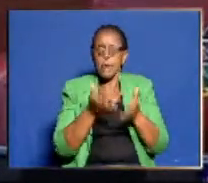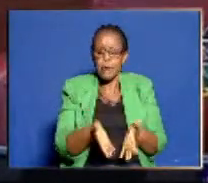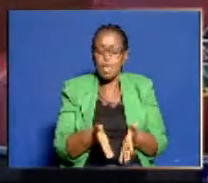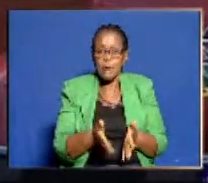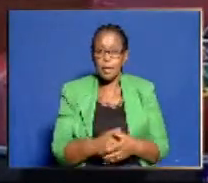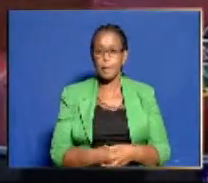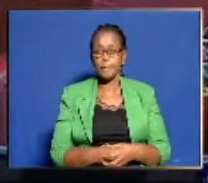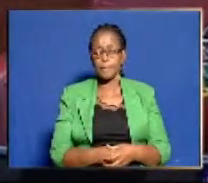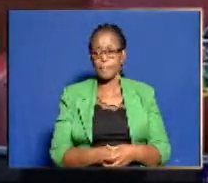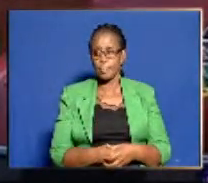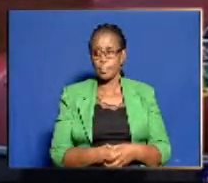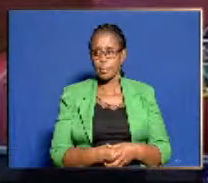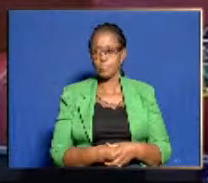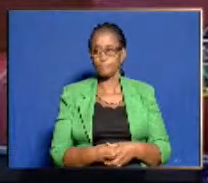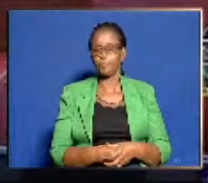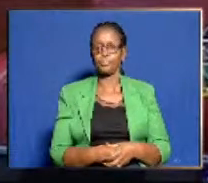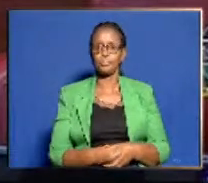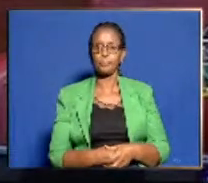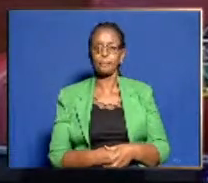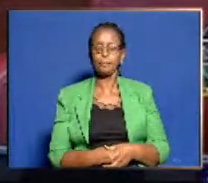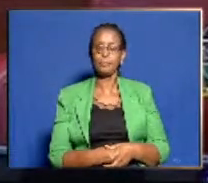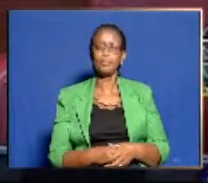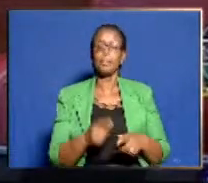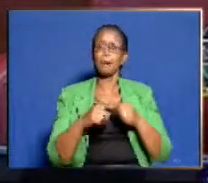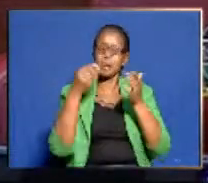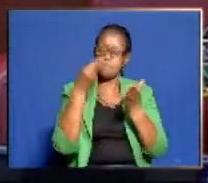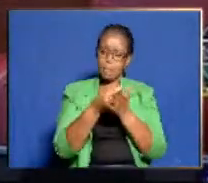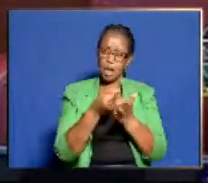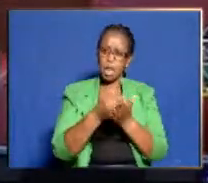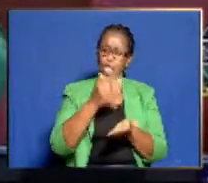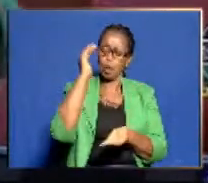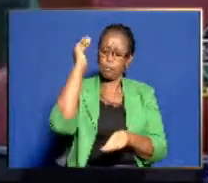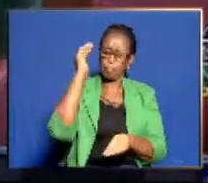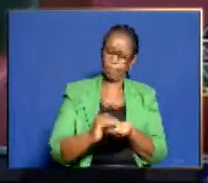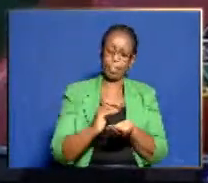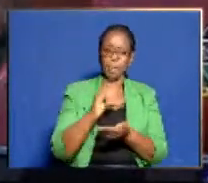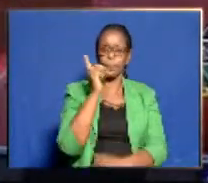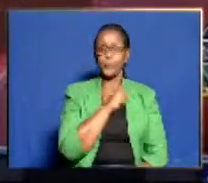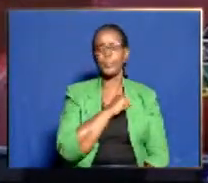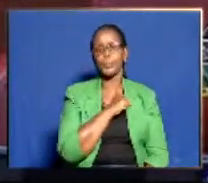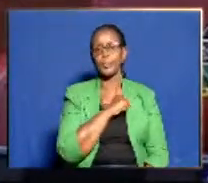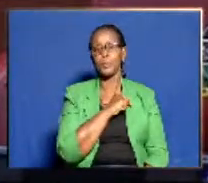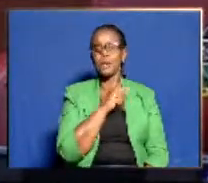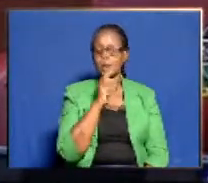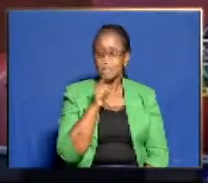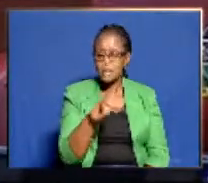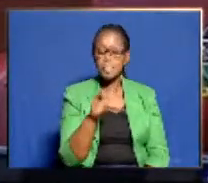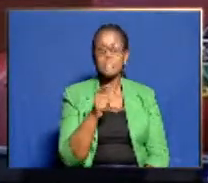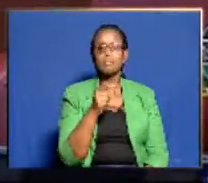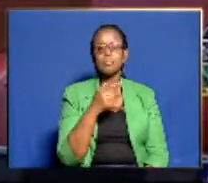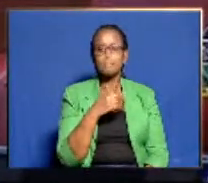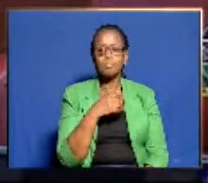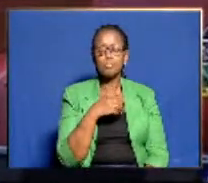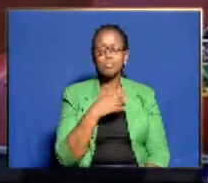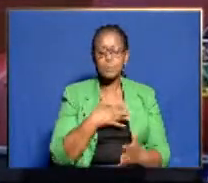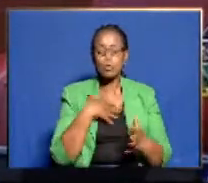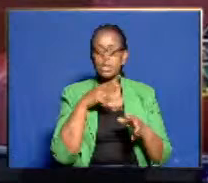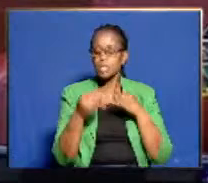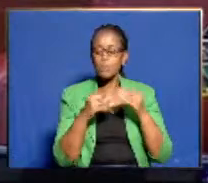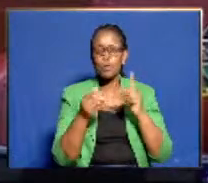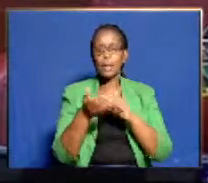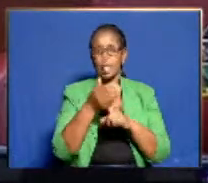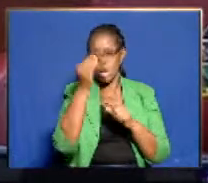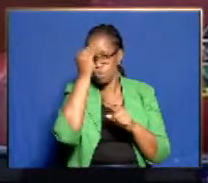Speaker, but their money have been chopped. How will they get education? Honorable Speaker,